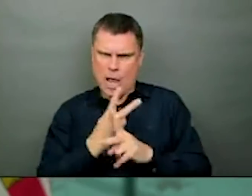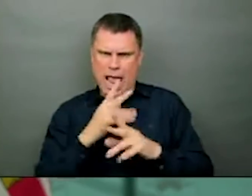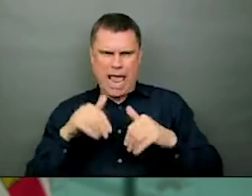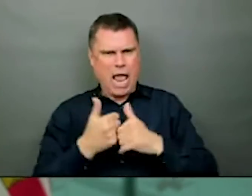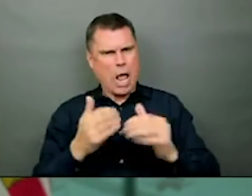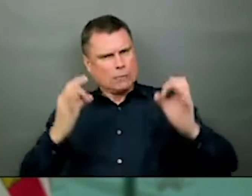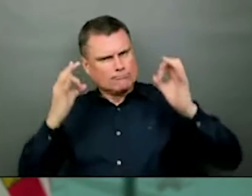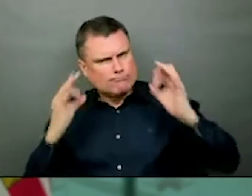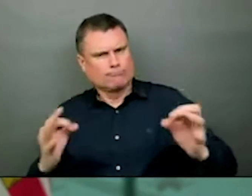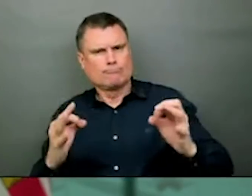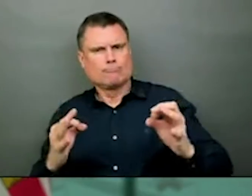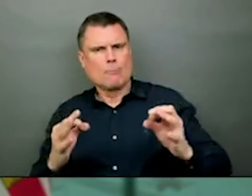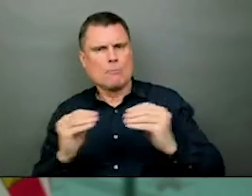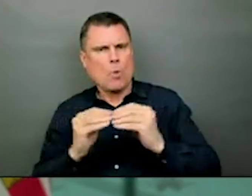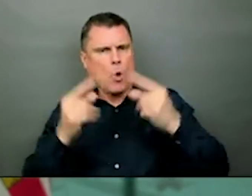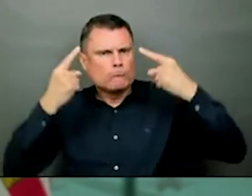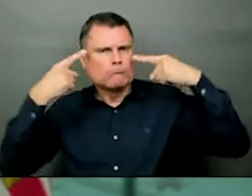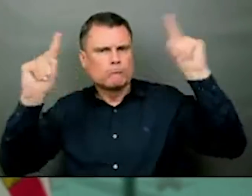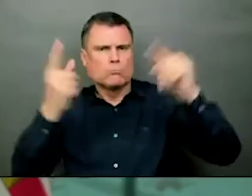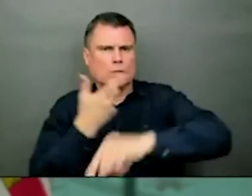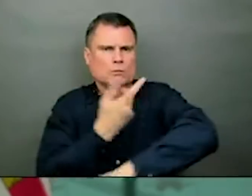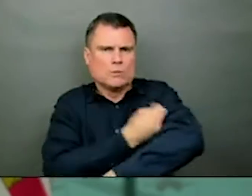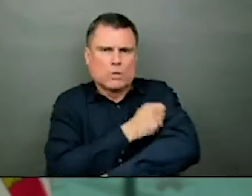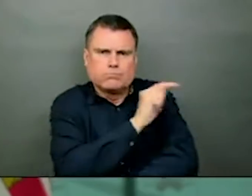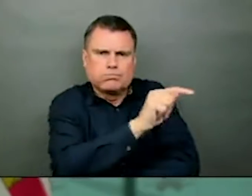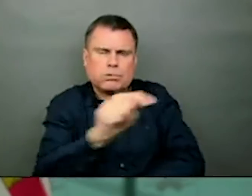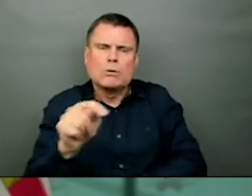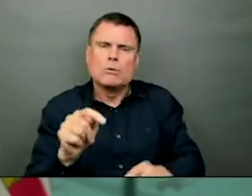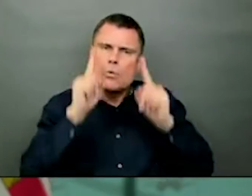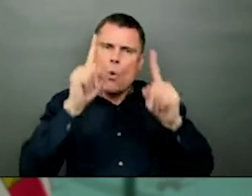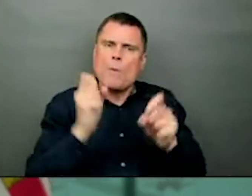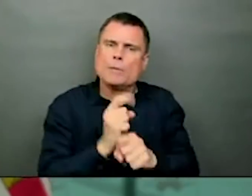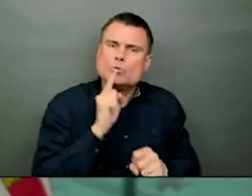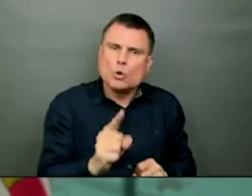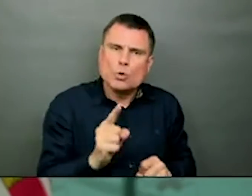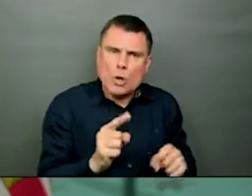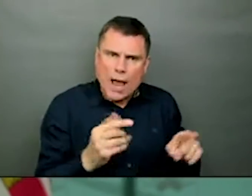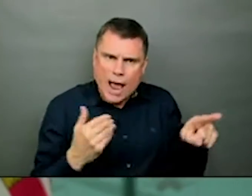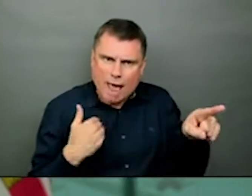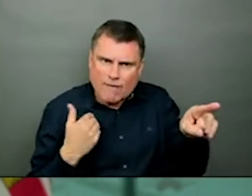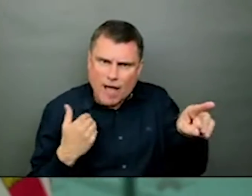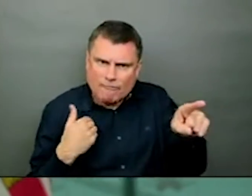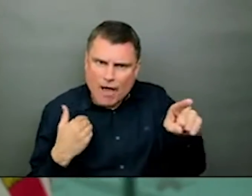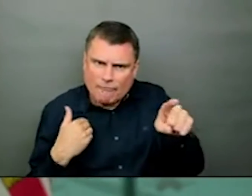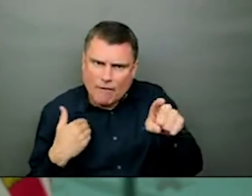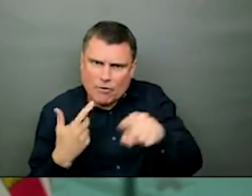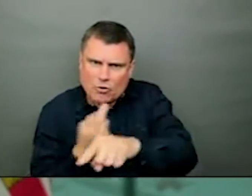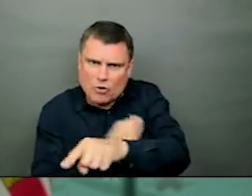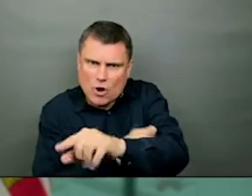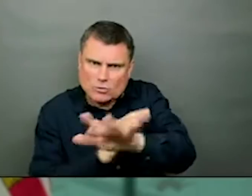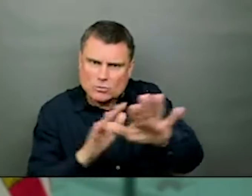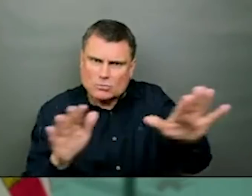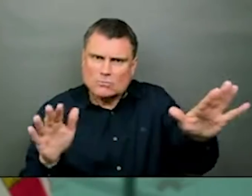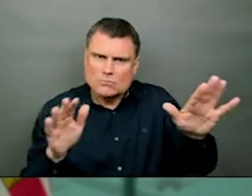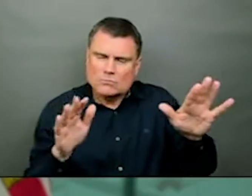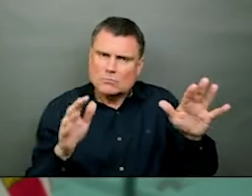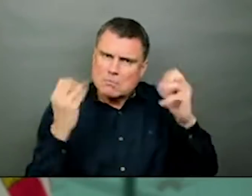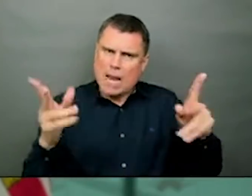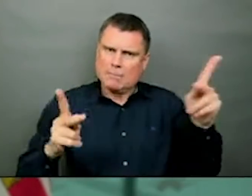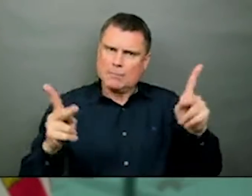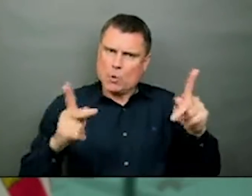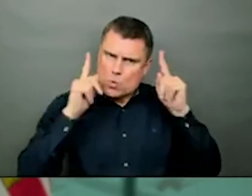Justine, do you have a follow-up? I do, and I didn't hear quite the answer, but I still have another thing to ask. So